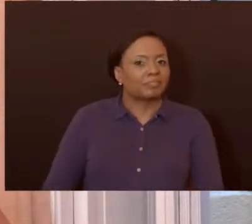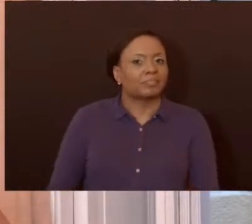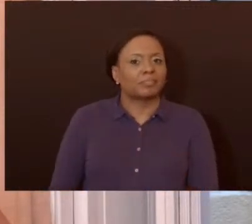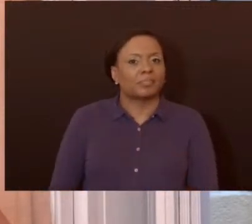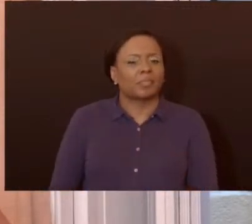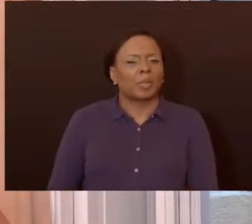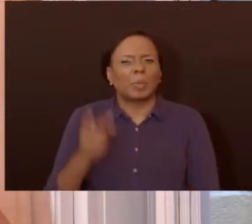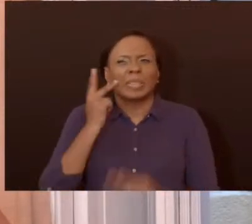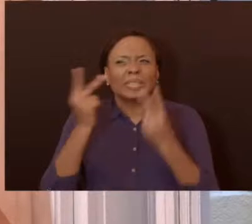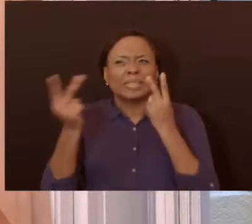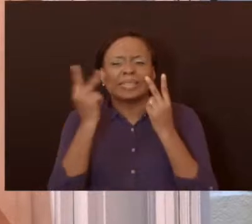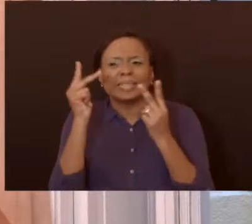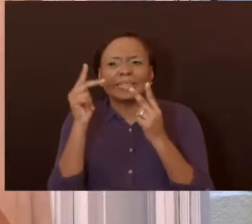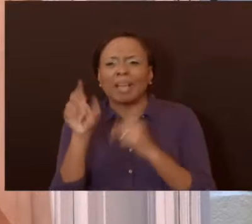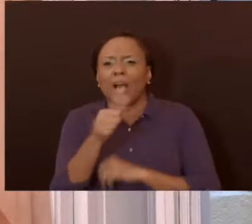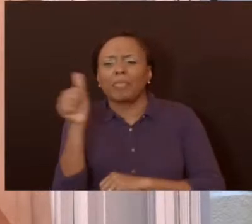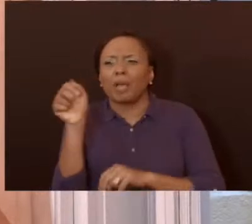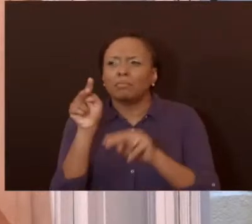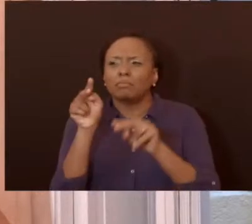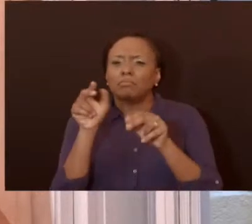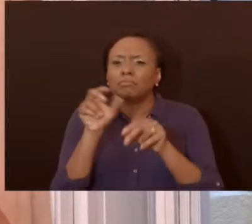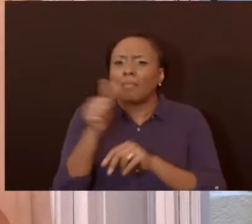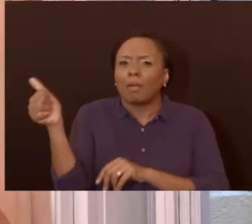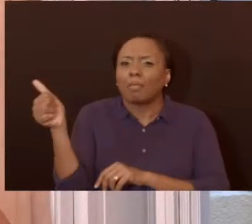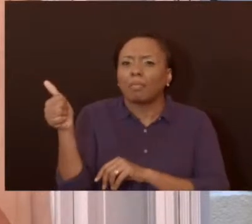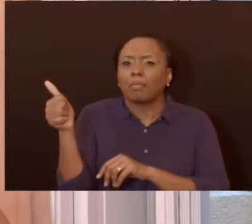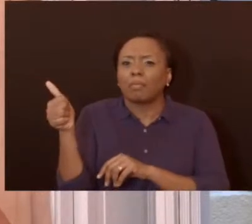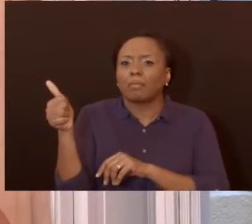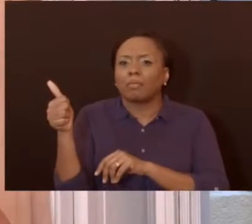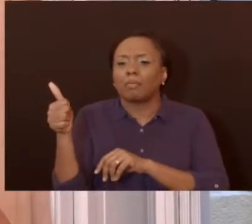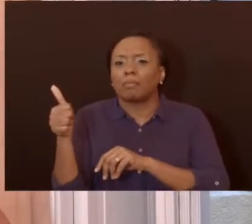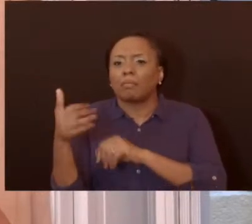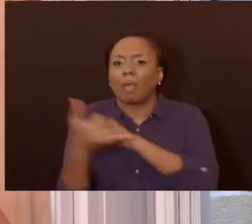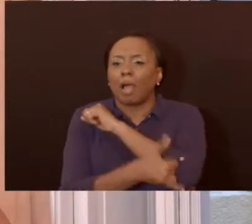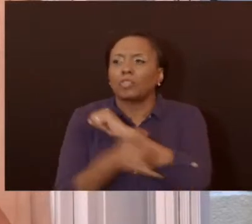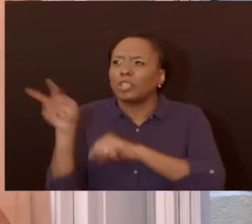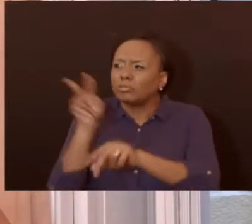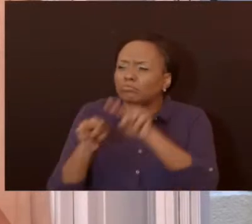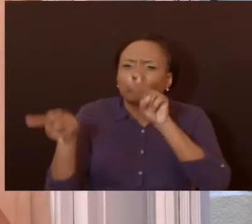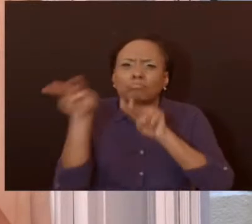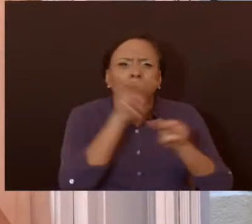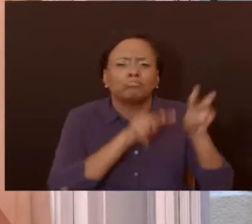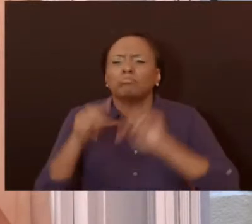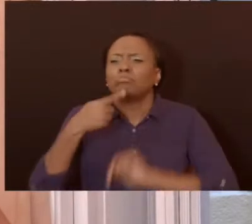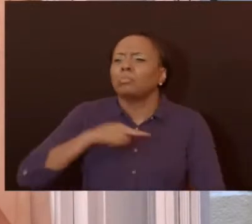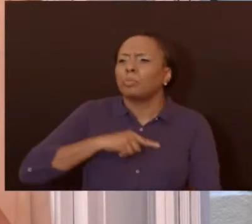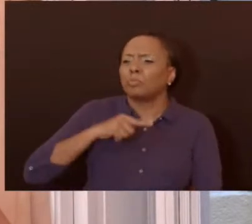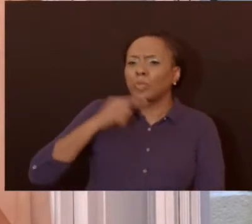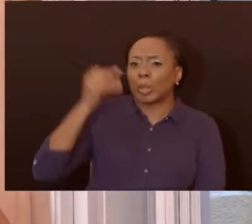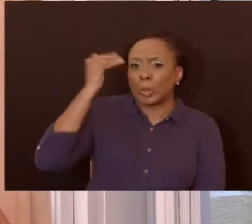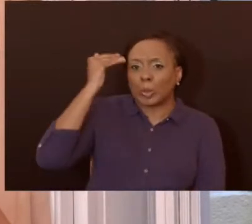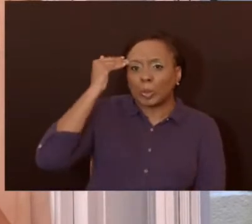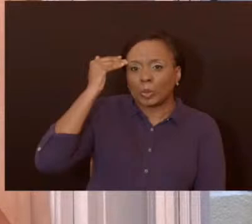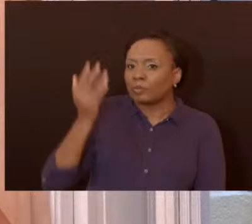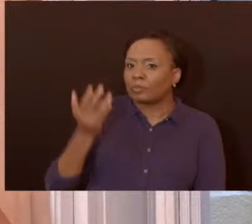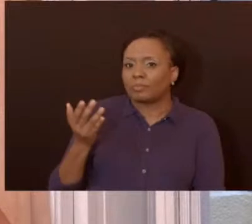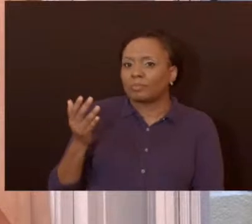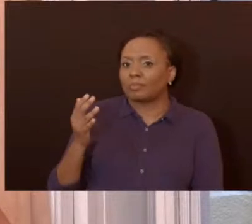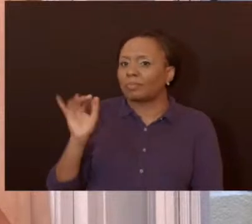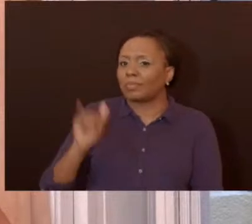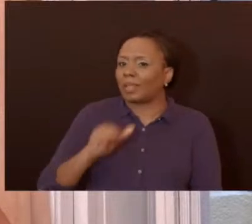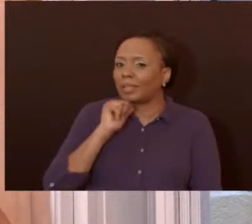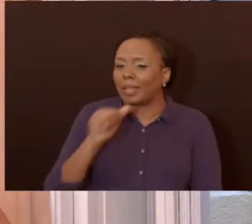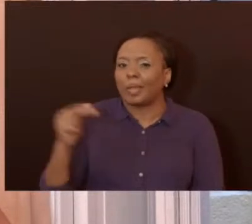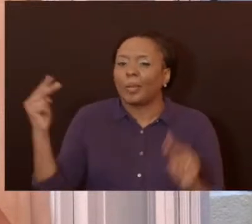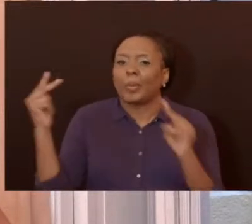other scenarios, we also, when I say other, I'm talking about in other jurisdictions, we know that that is not even the worst